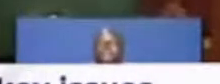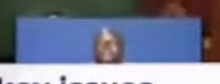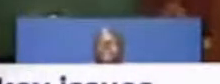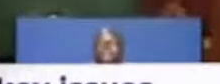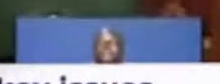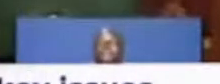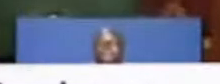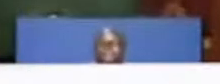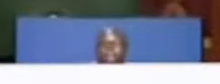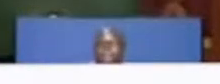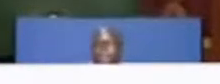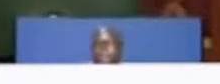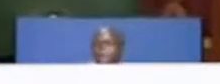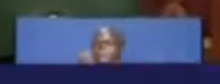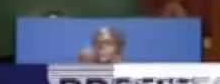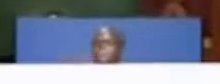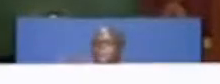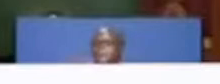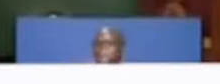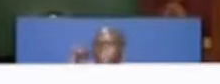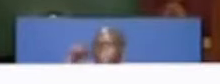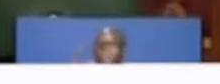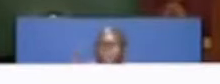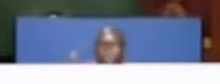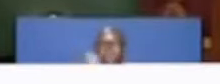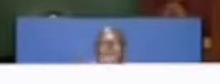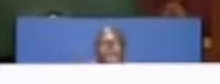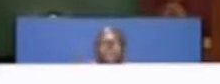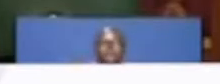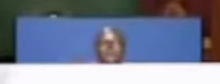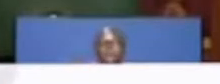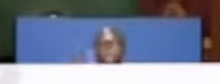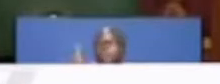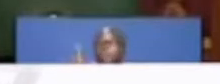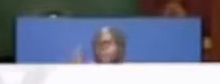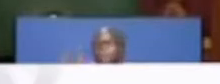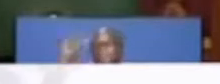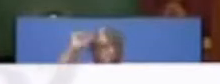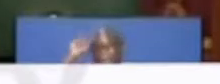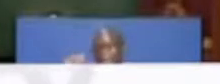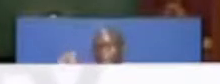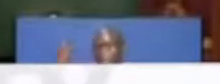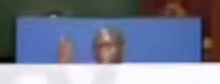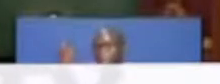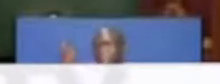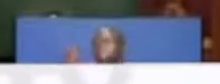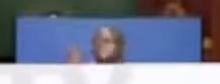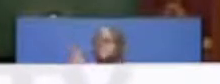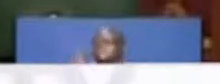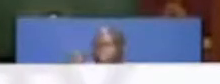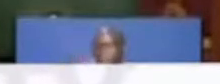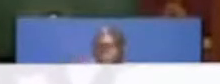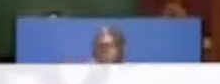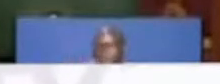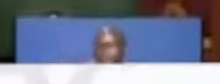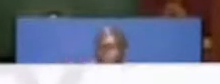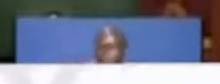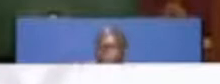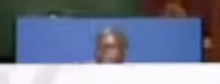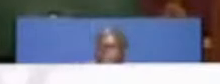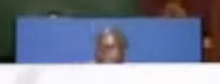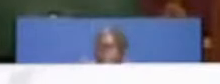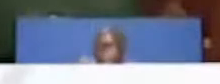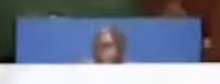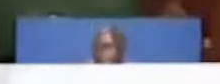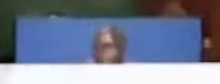We are many, but we must act as one. One government of Kenya that acts in unison to give the people of